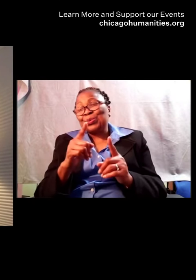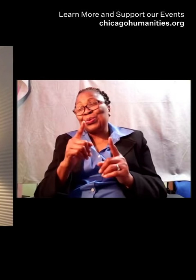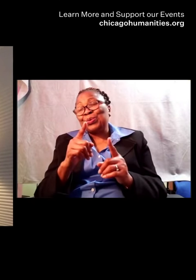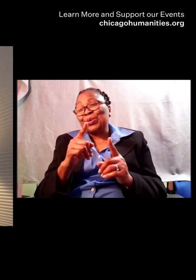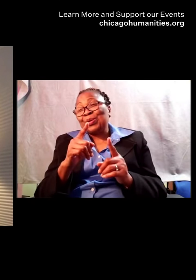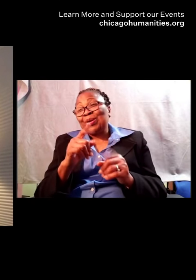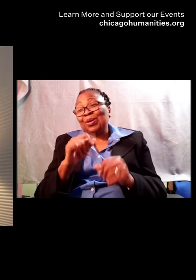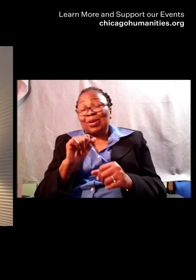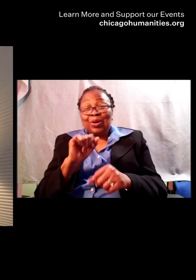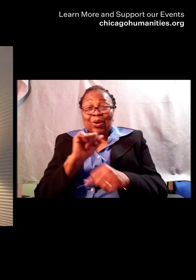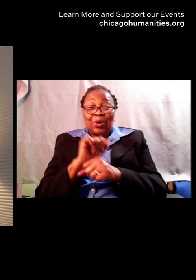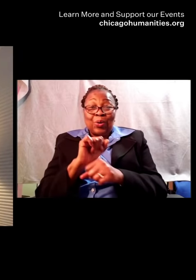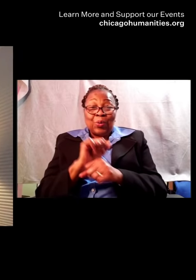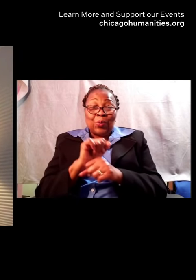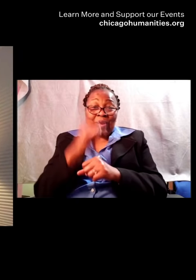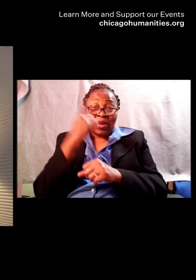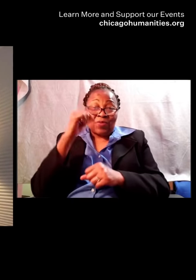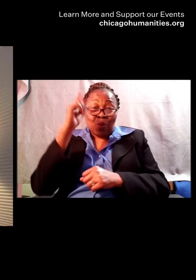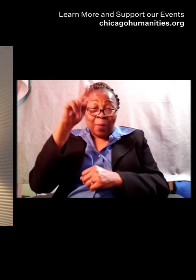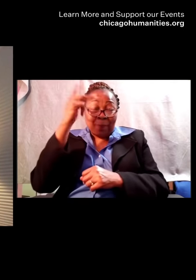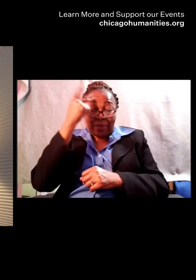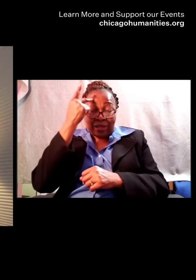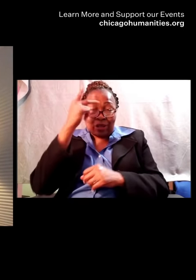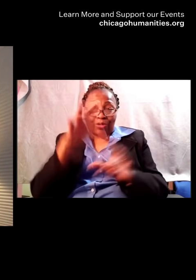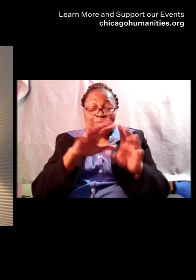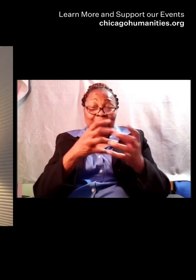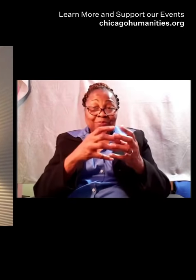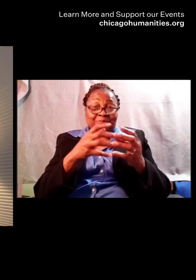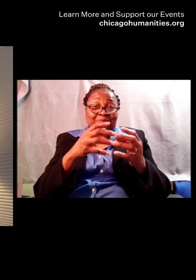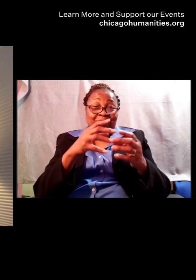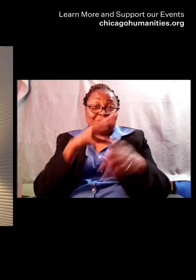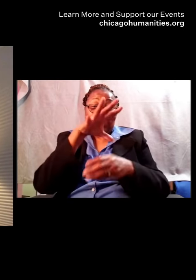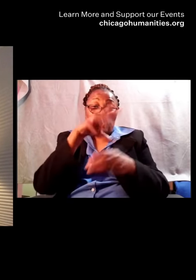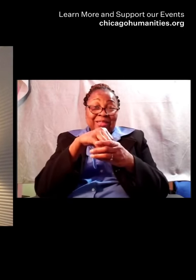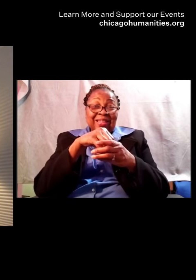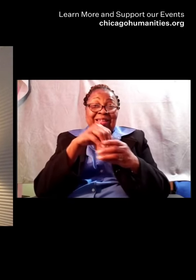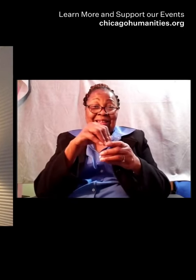working for political parties in elections,